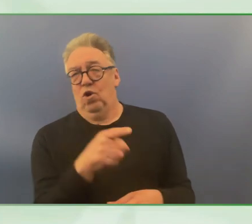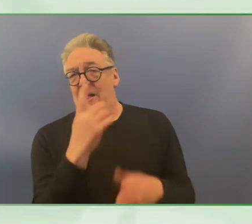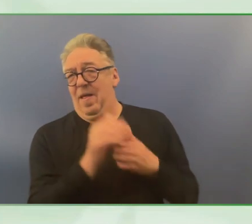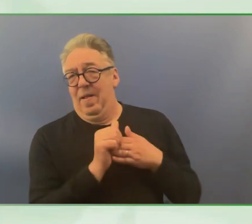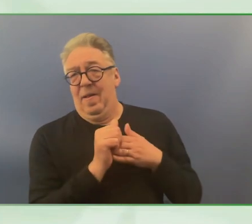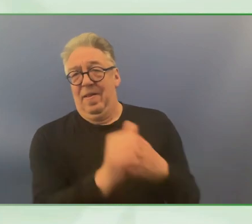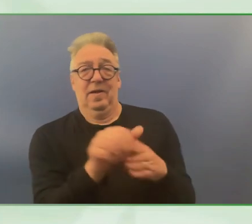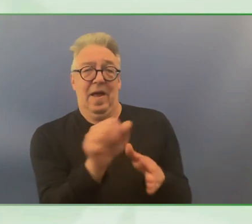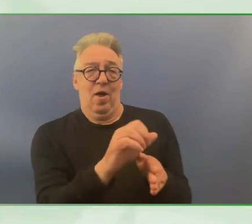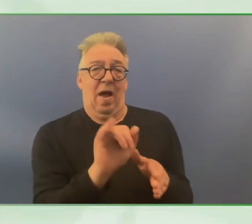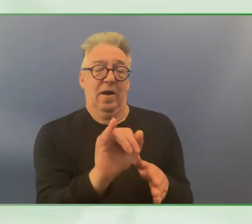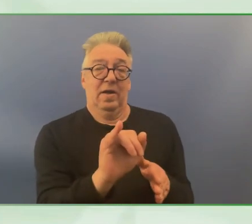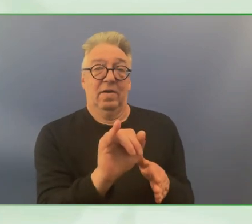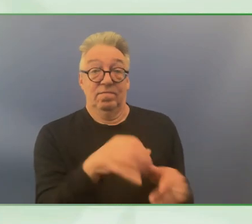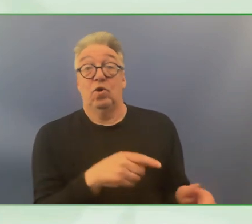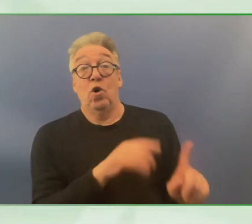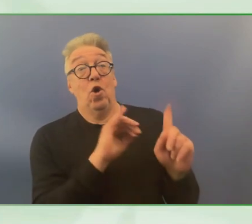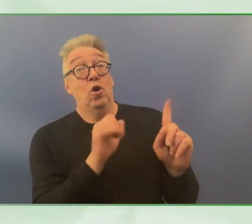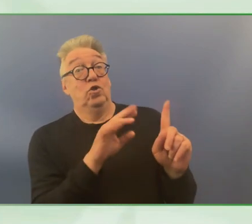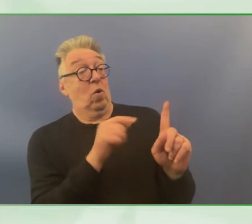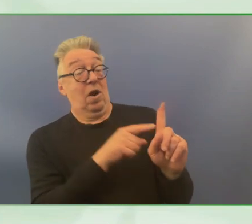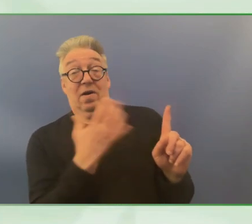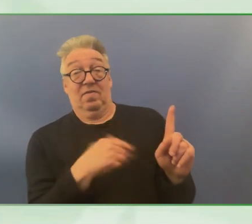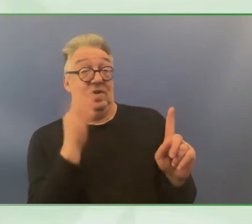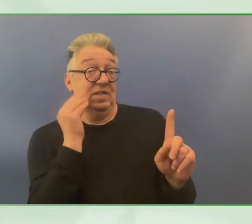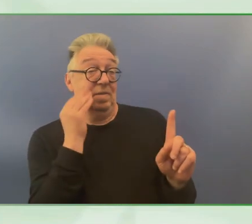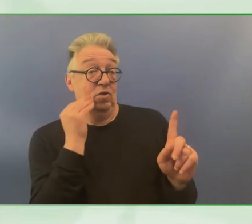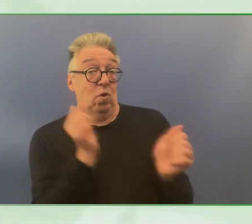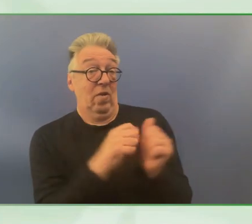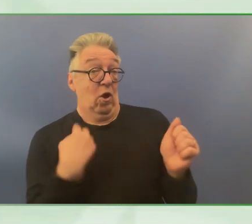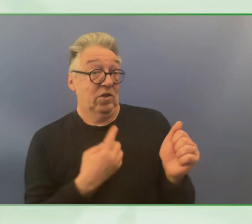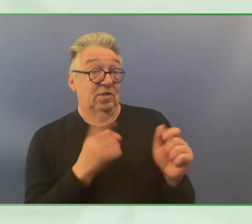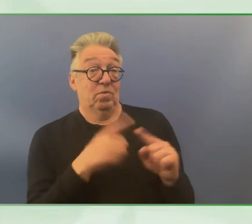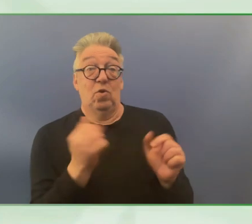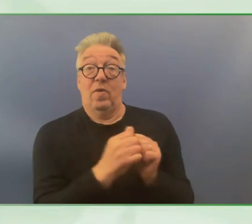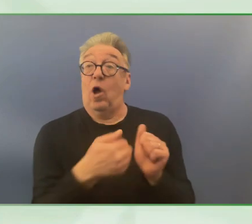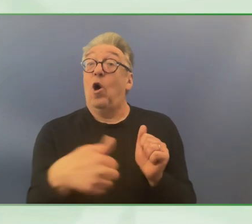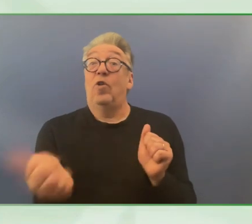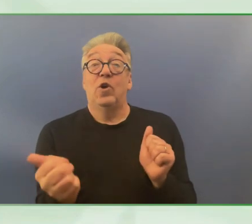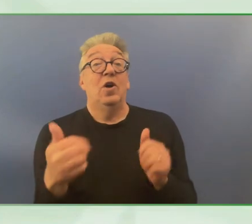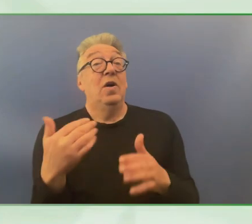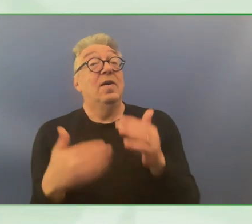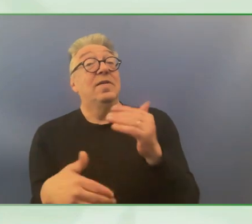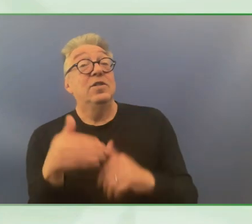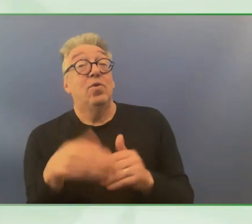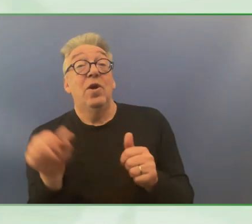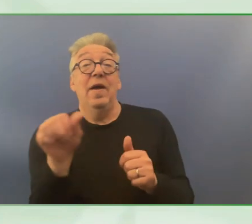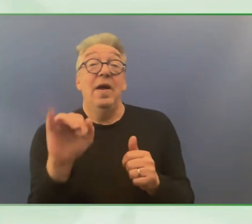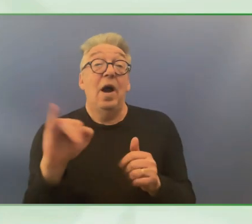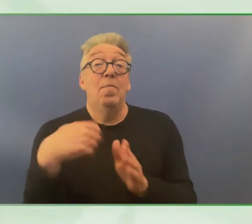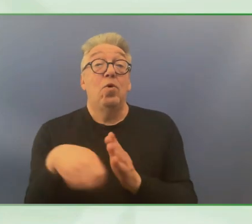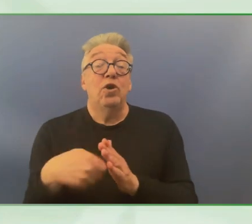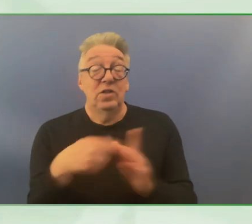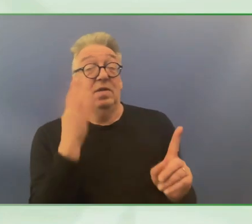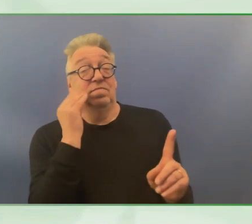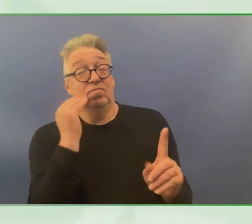intelligence, and with Ioana also having an experience not only with us, but with other disability-related AI projects. She puts